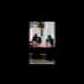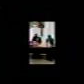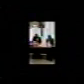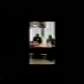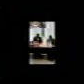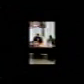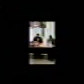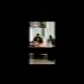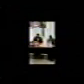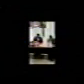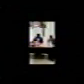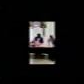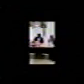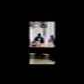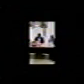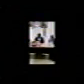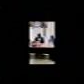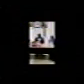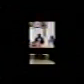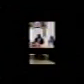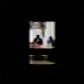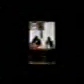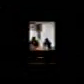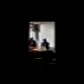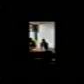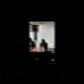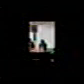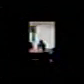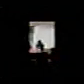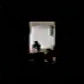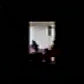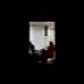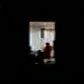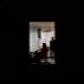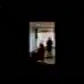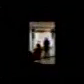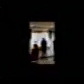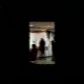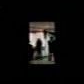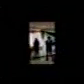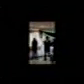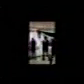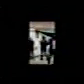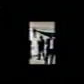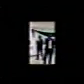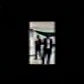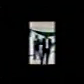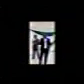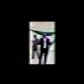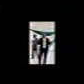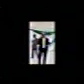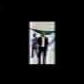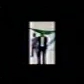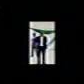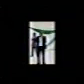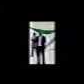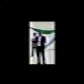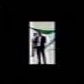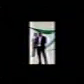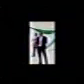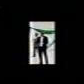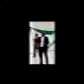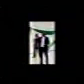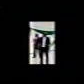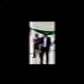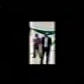Pulling down. Pulling down. Pulling down. Casting down. Casting down.